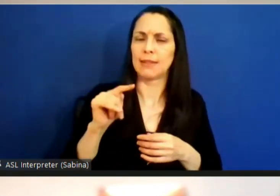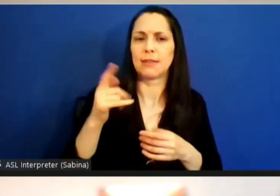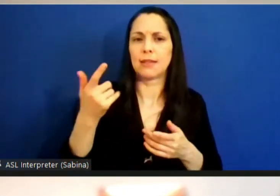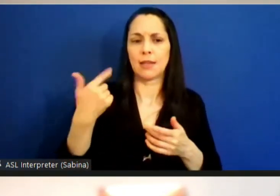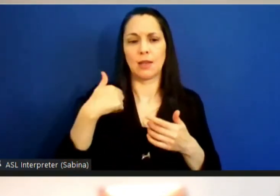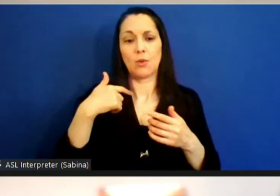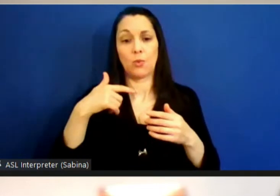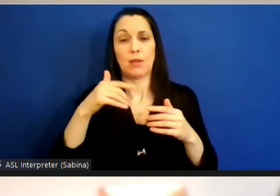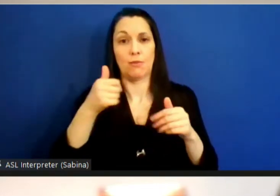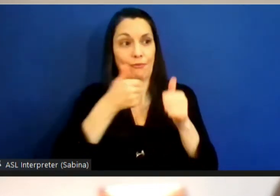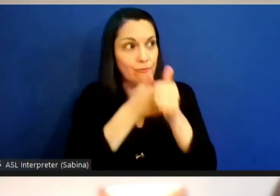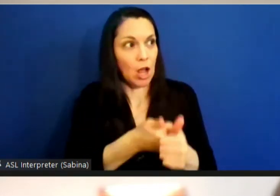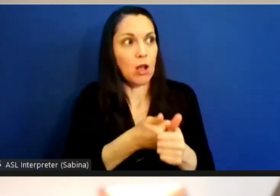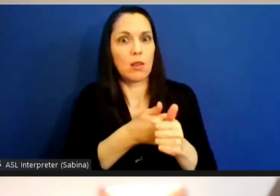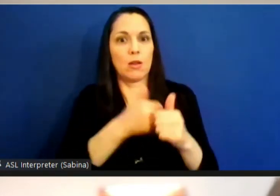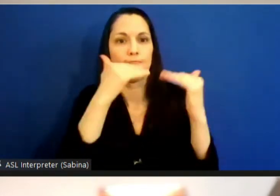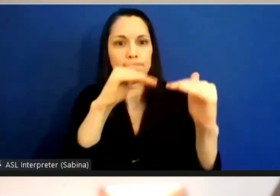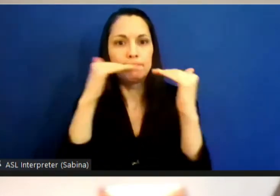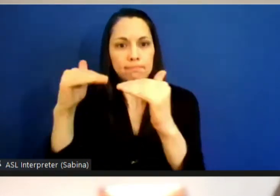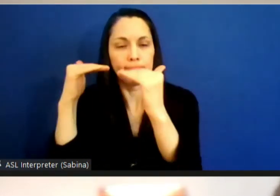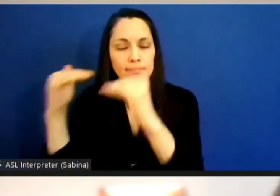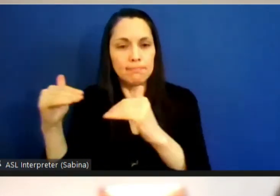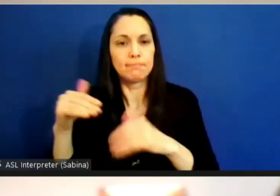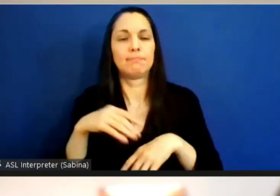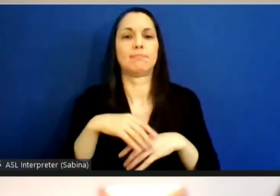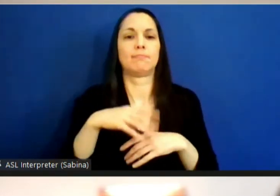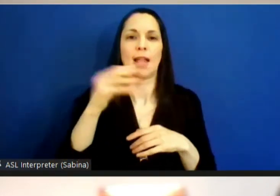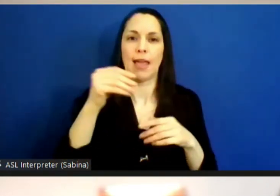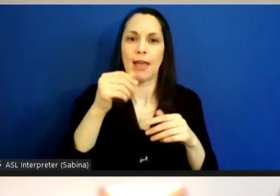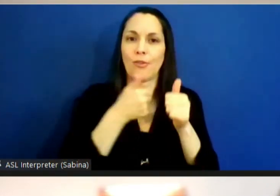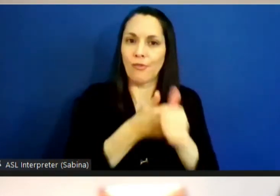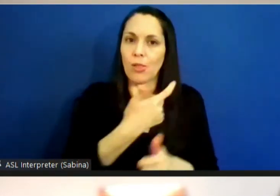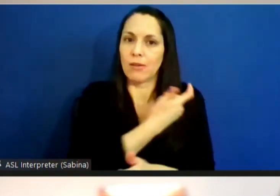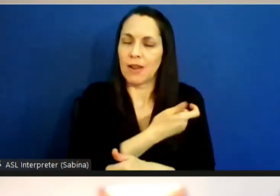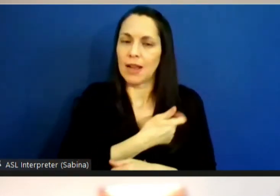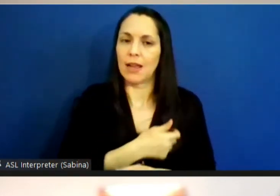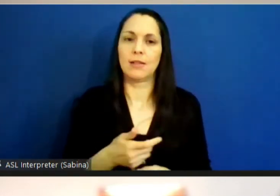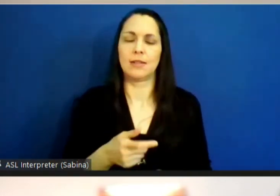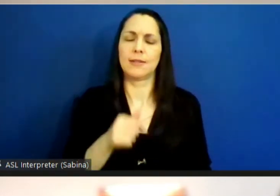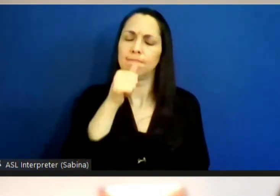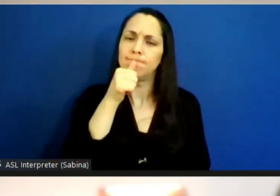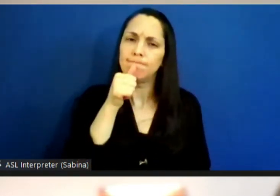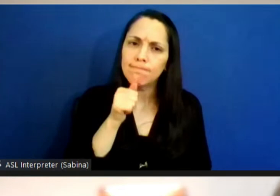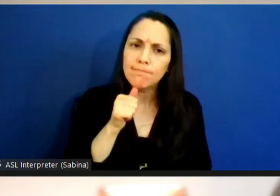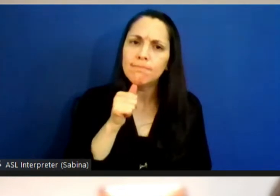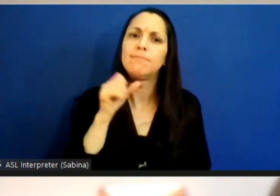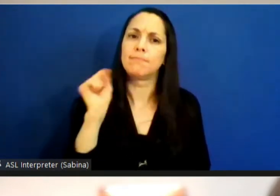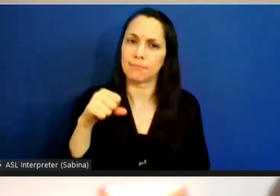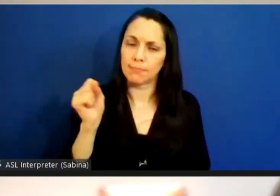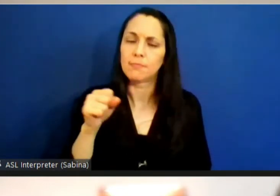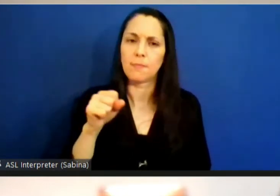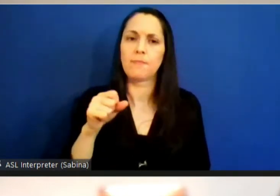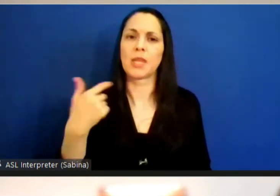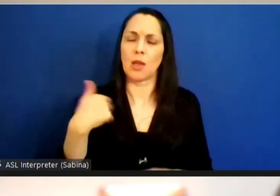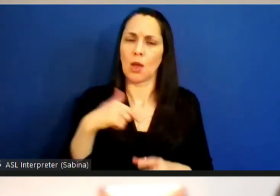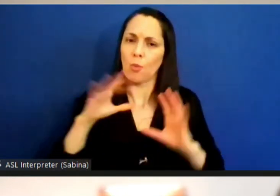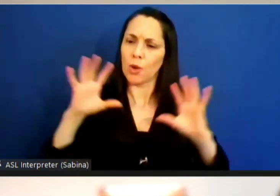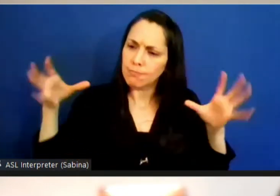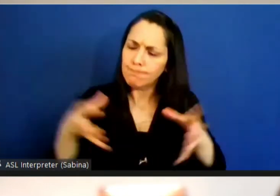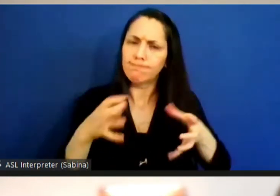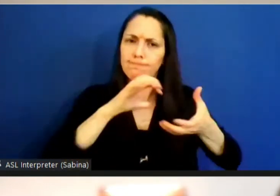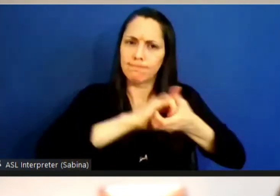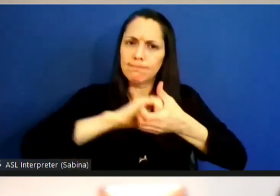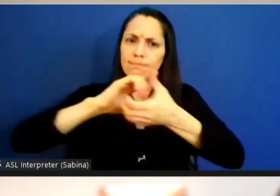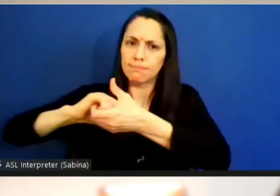and vaccinated. This has been painful for many. We have come together as a community of partners, including the health